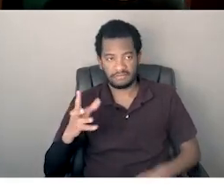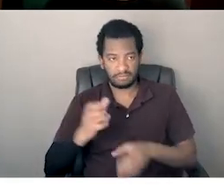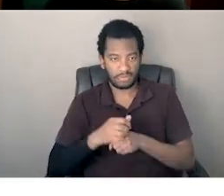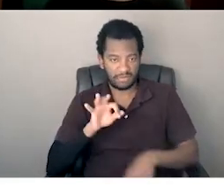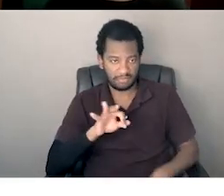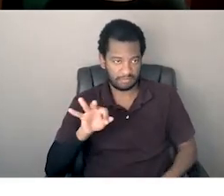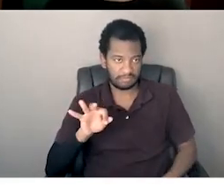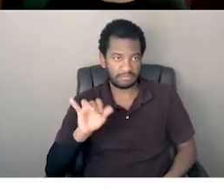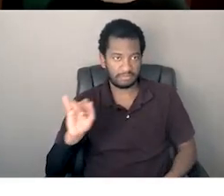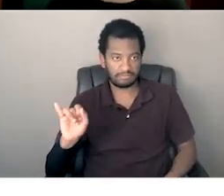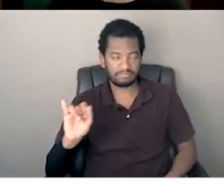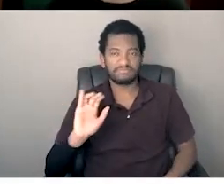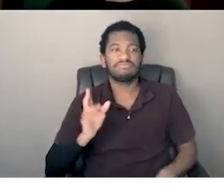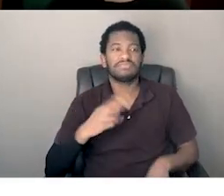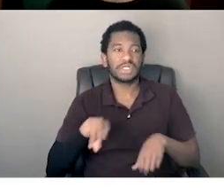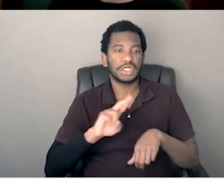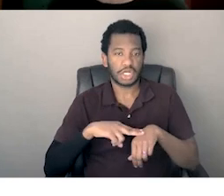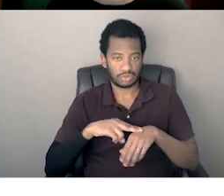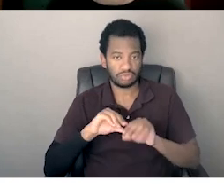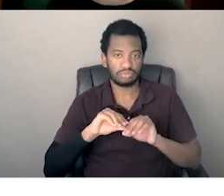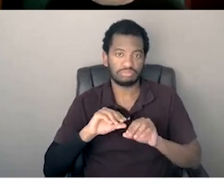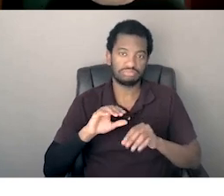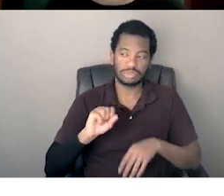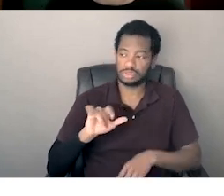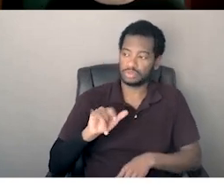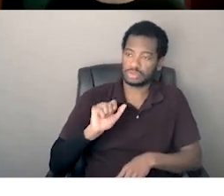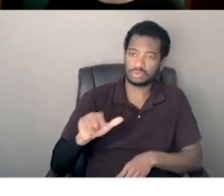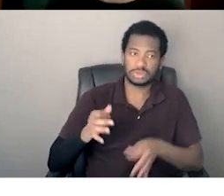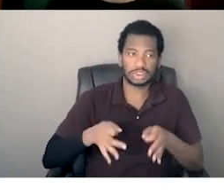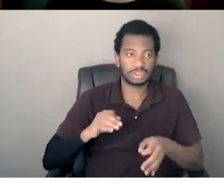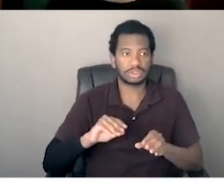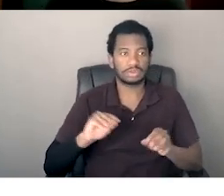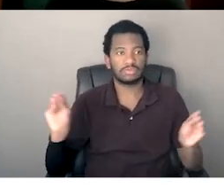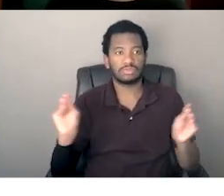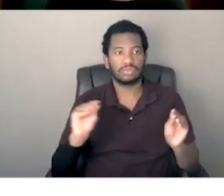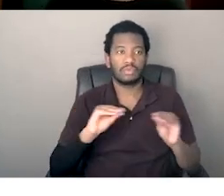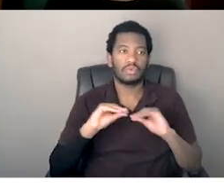and our North Star is a country where everyone has a fair shot at well-being.